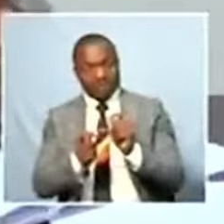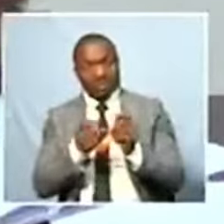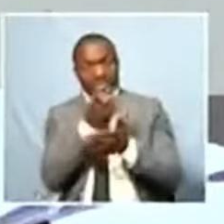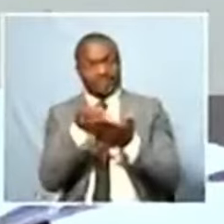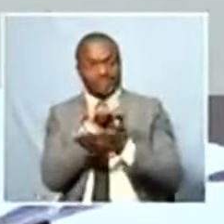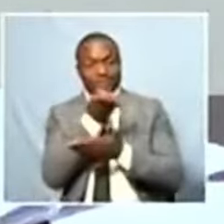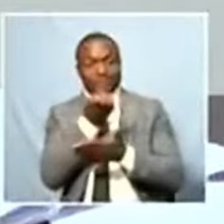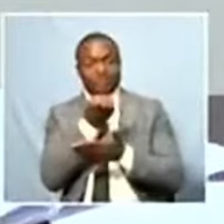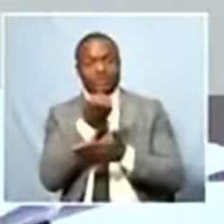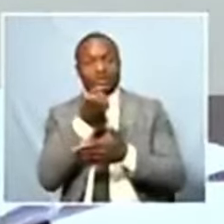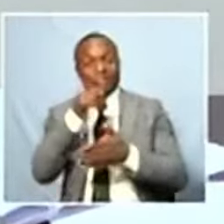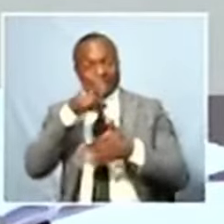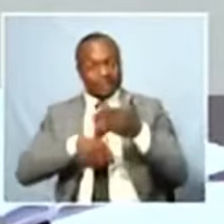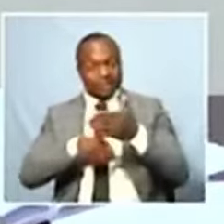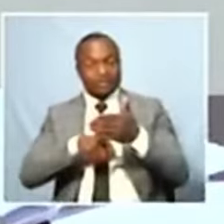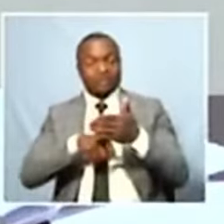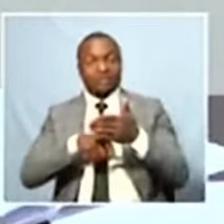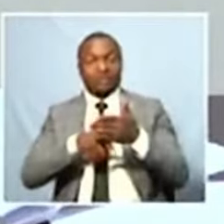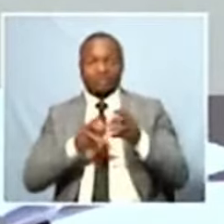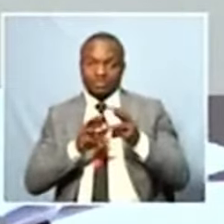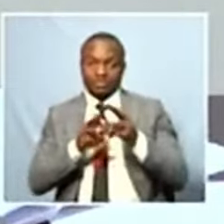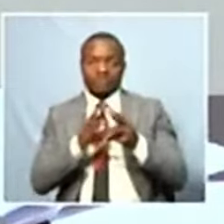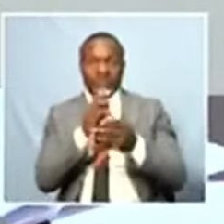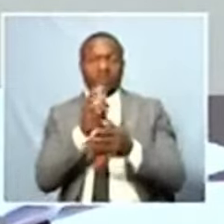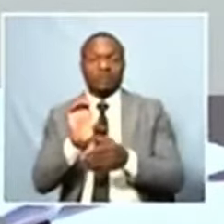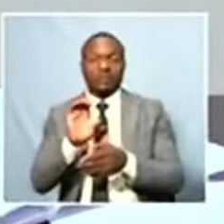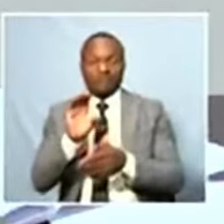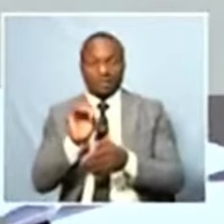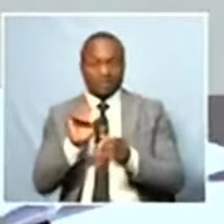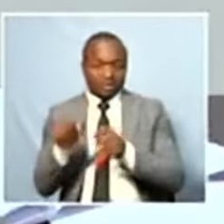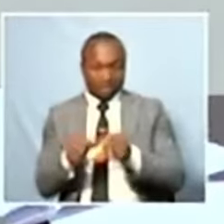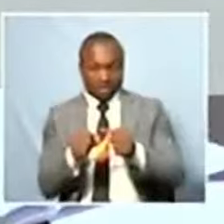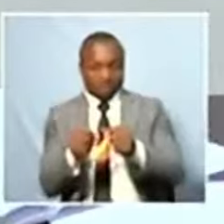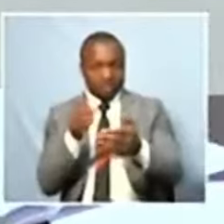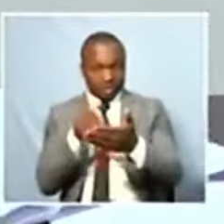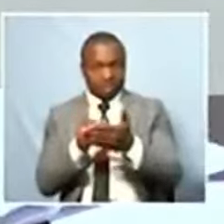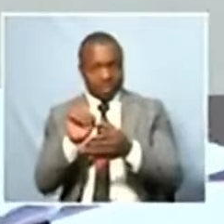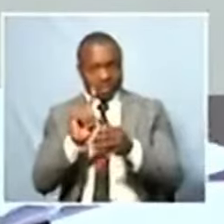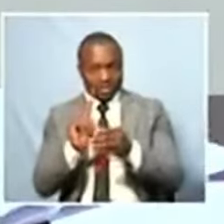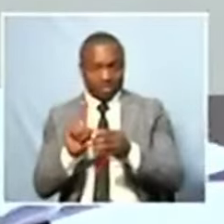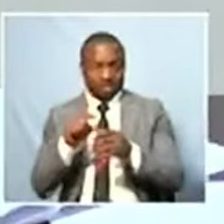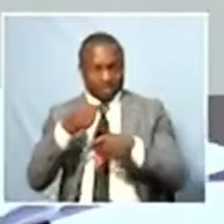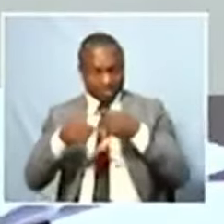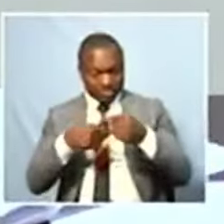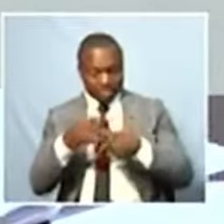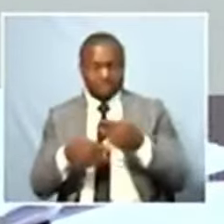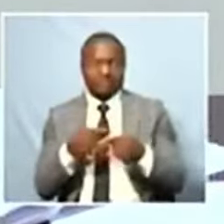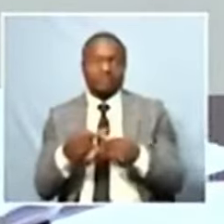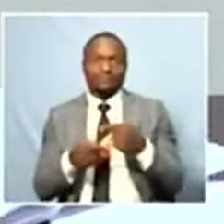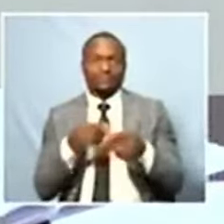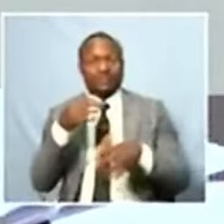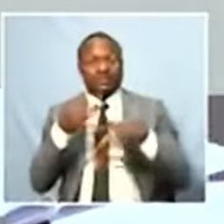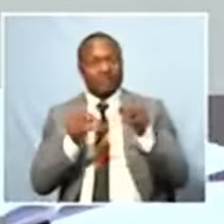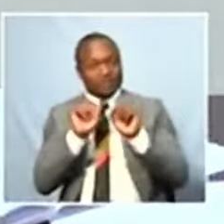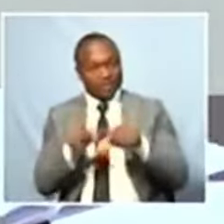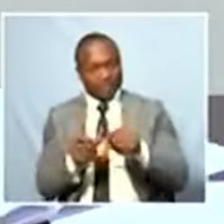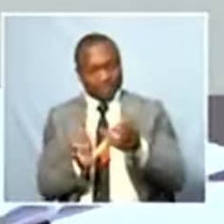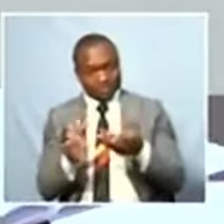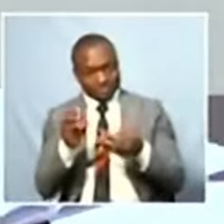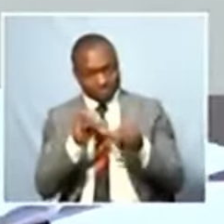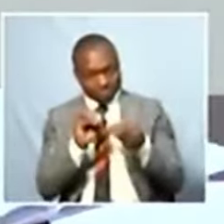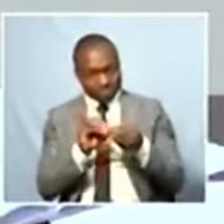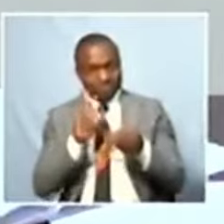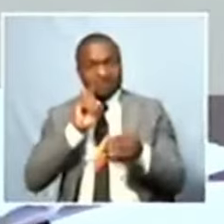to the whole ecosystem. So this is where we are going, and that's what we should do as a country if we're to mobilize revenue